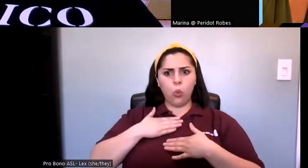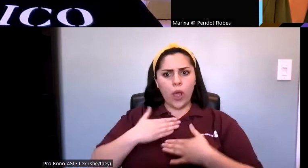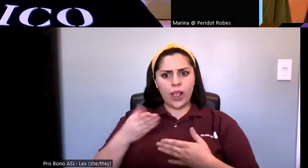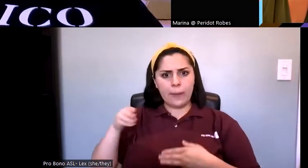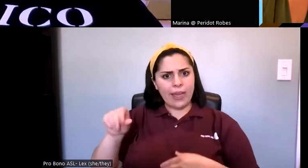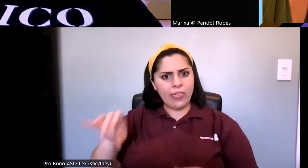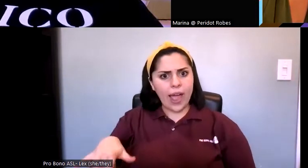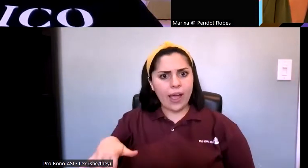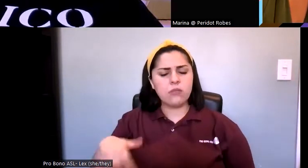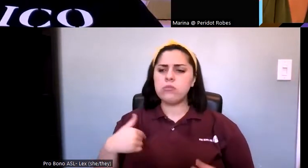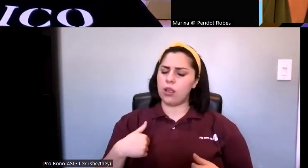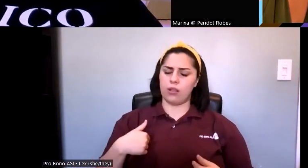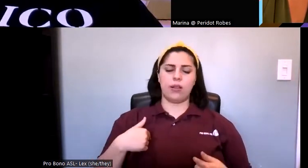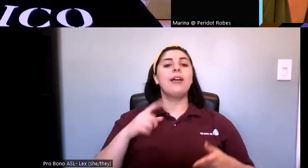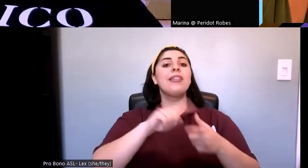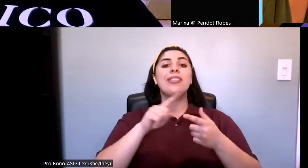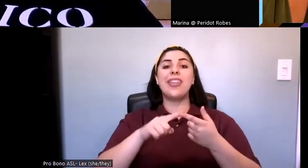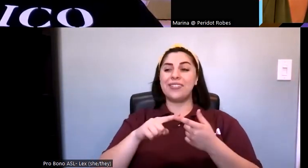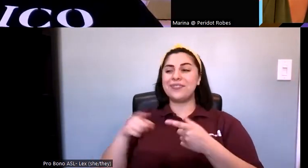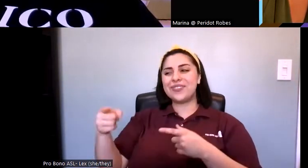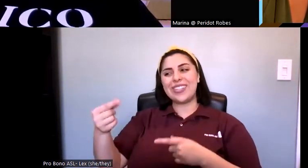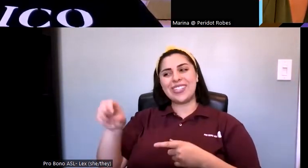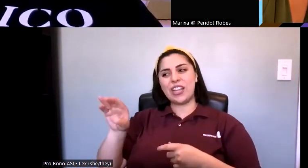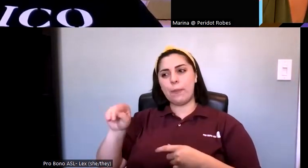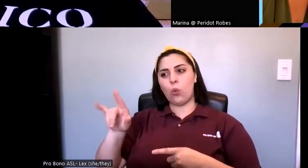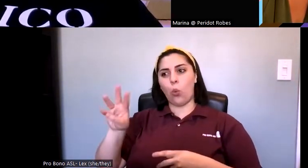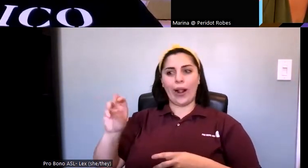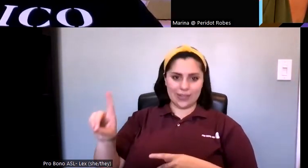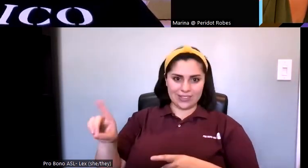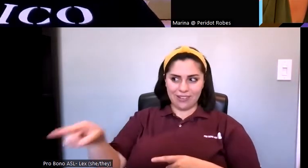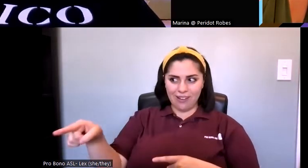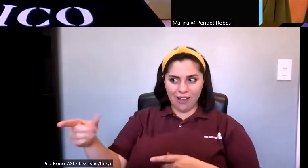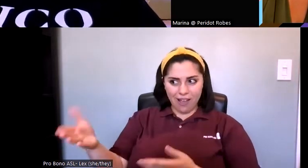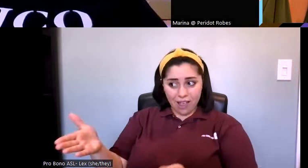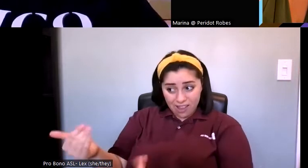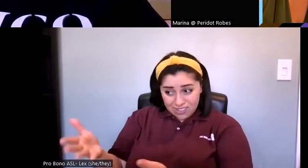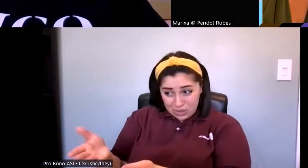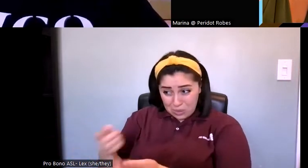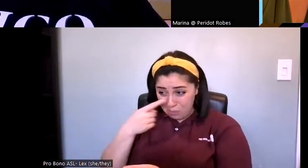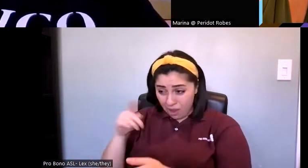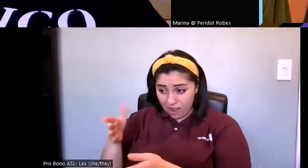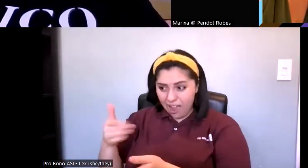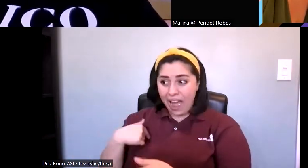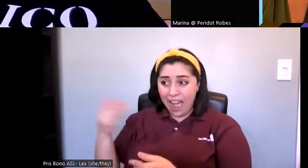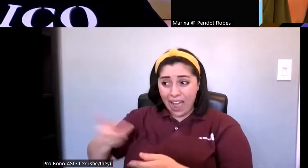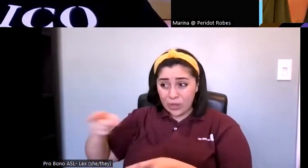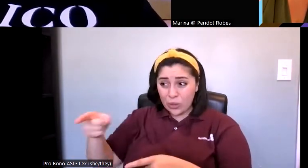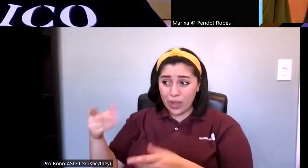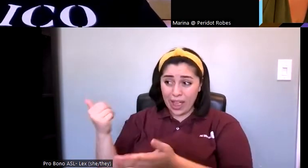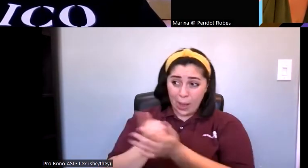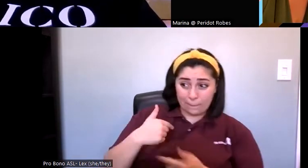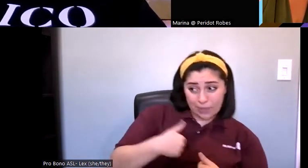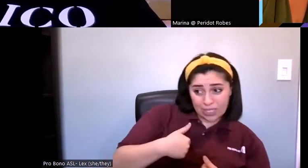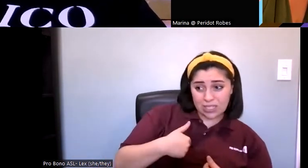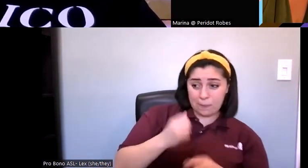way. And then I hired Jen Wilder to be my production manager for Peridot. Because like, you can do this for